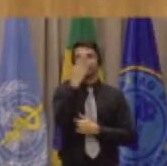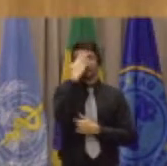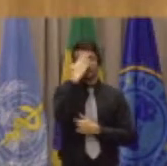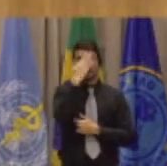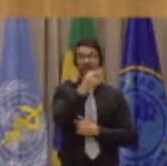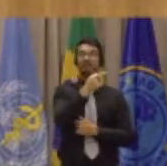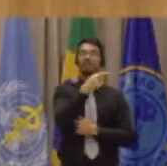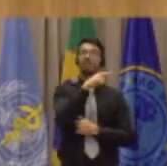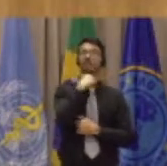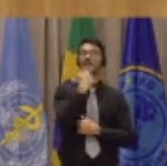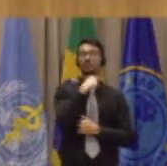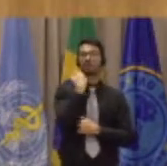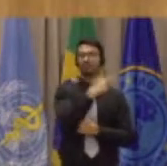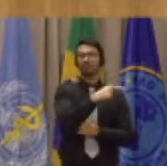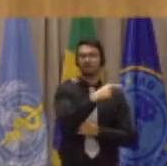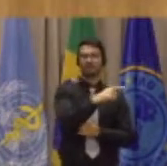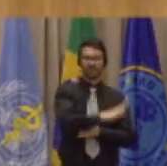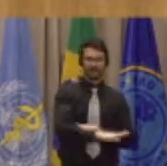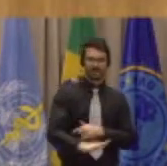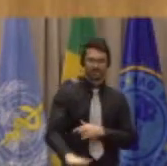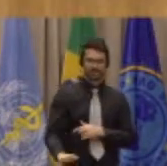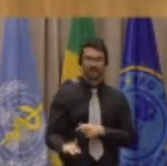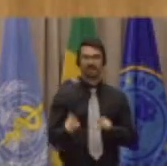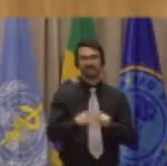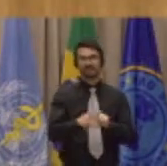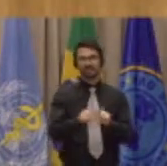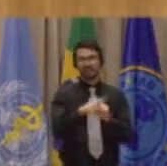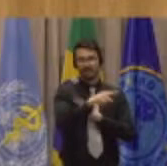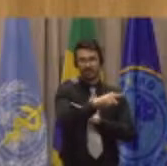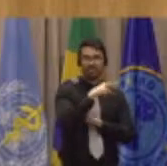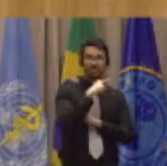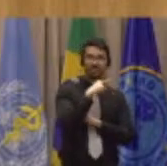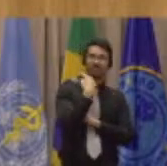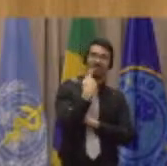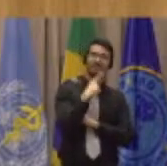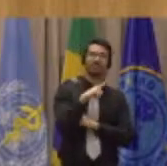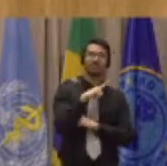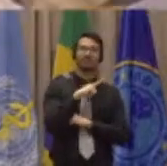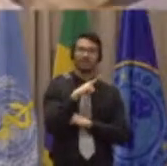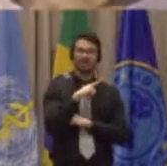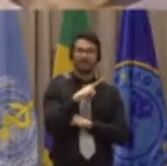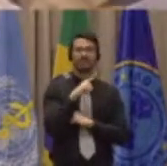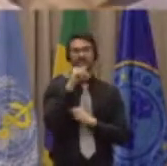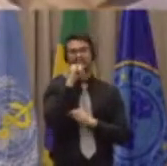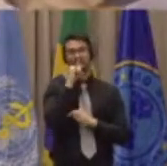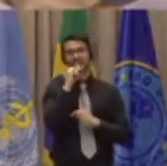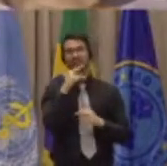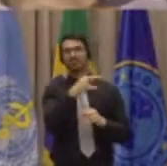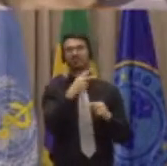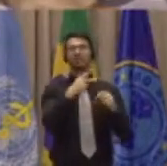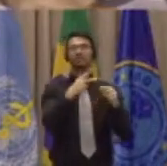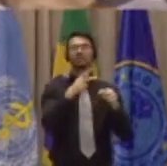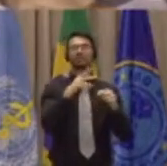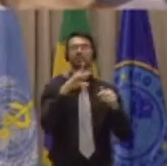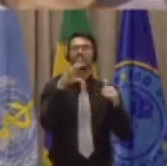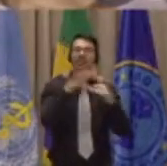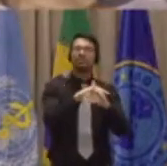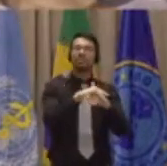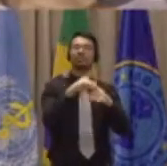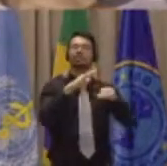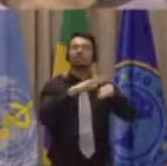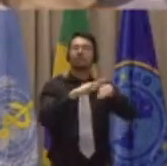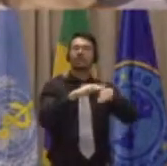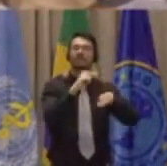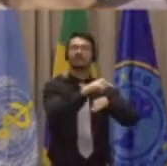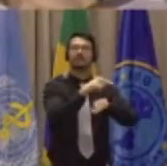know what was the lethality rate on pediatric and side that we have any